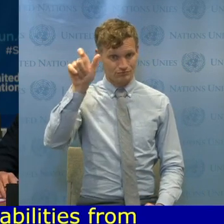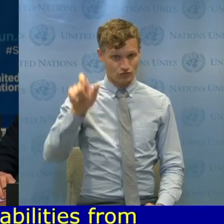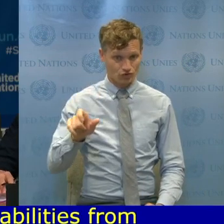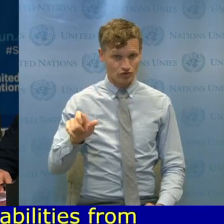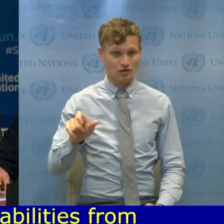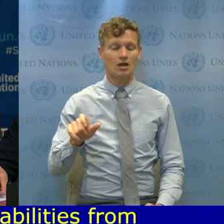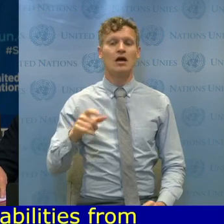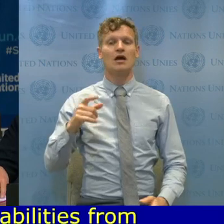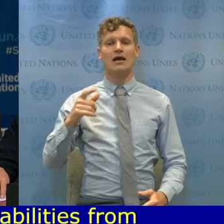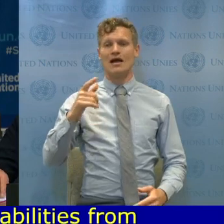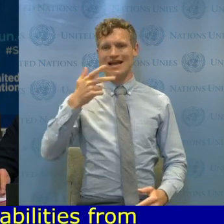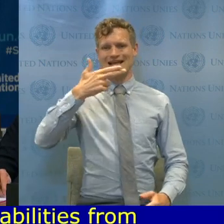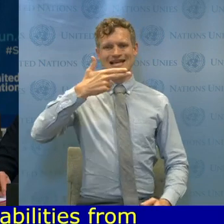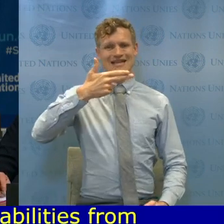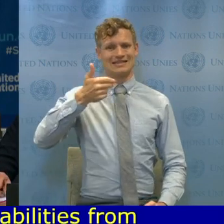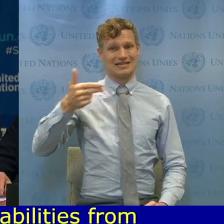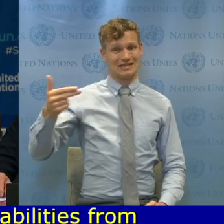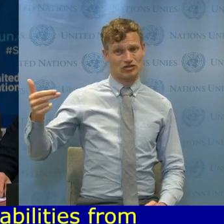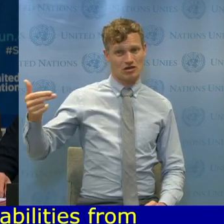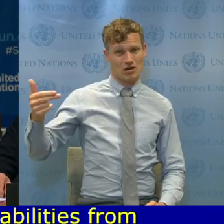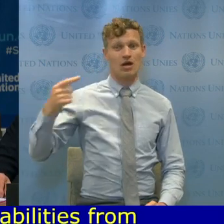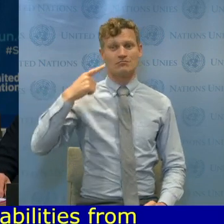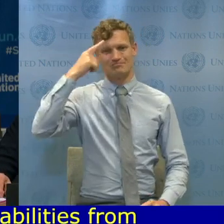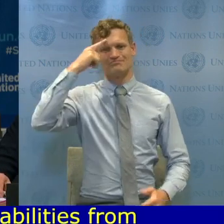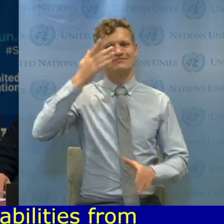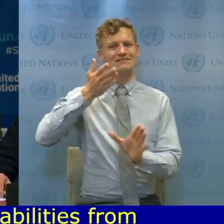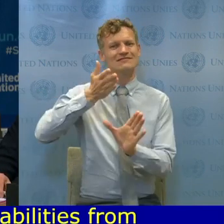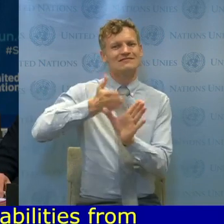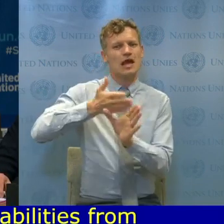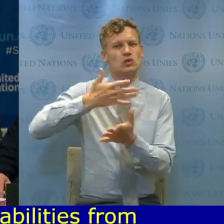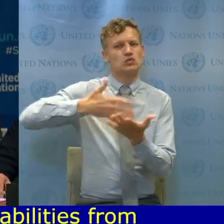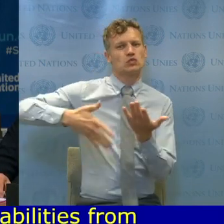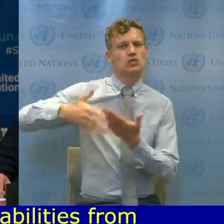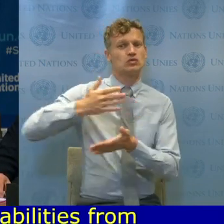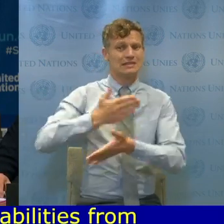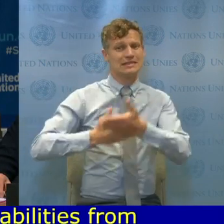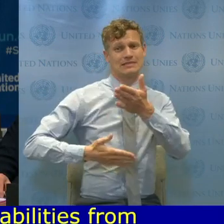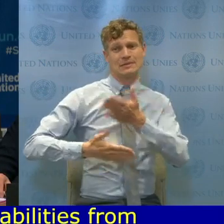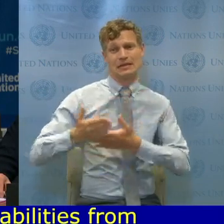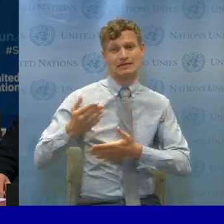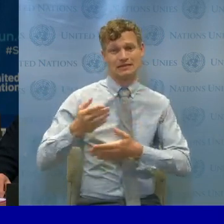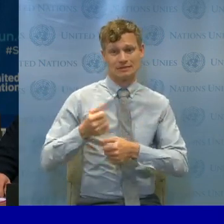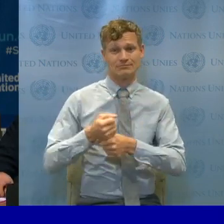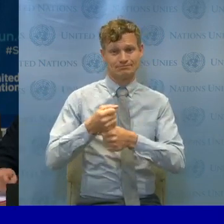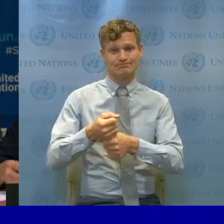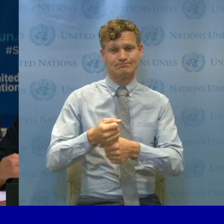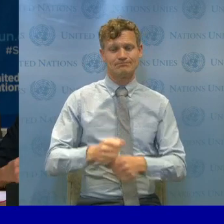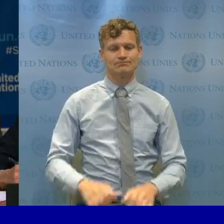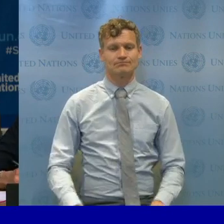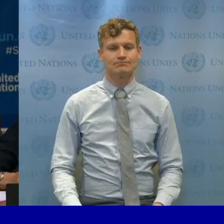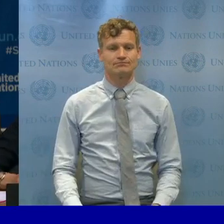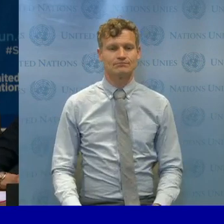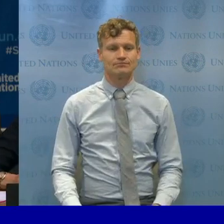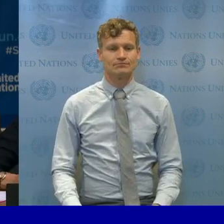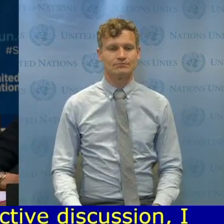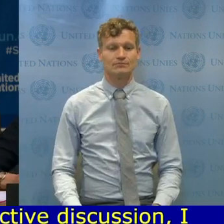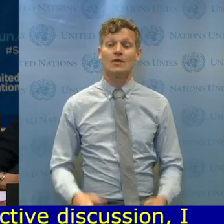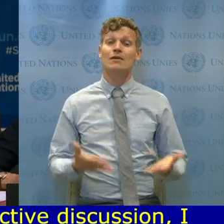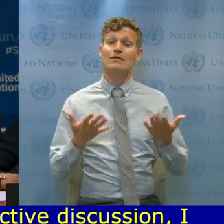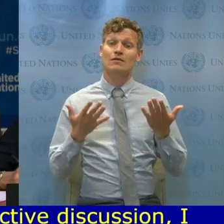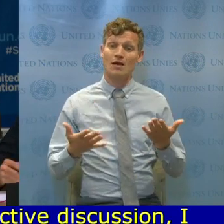kindly ask each of the panelists to make an initial presentation of 5 minutes.